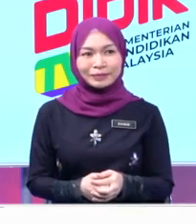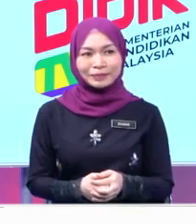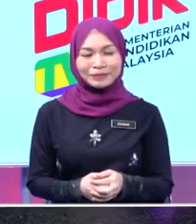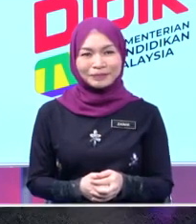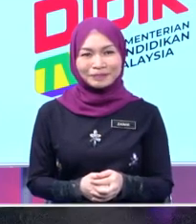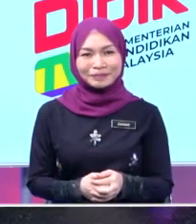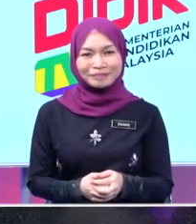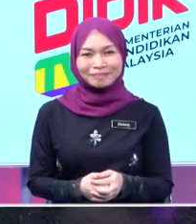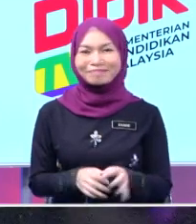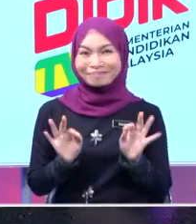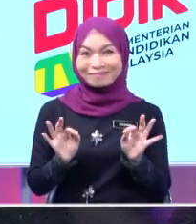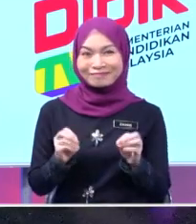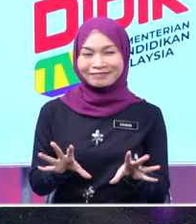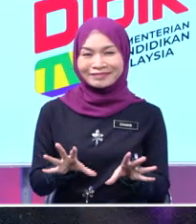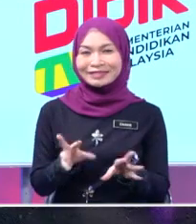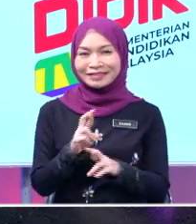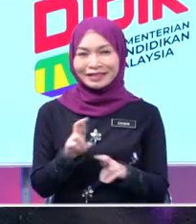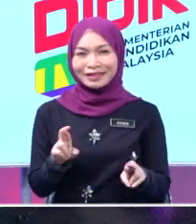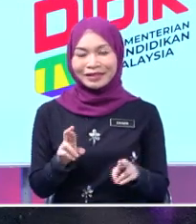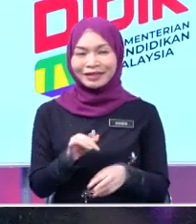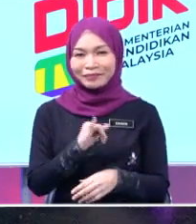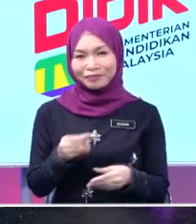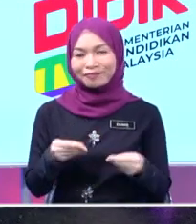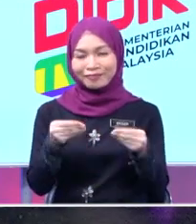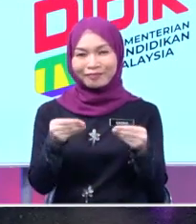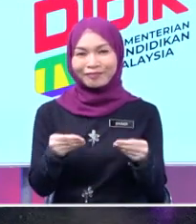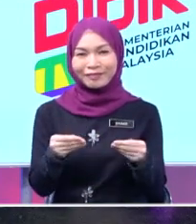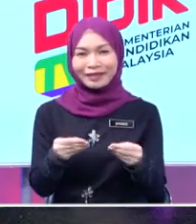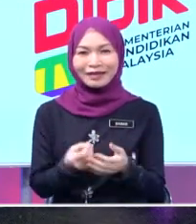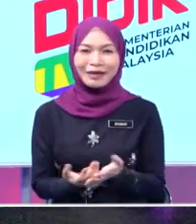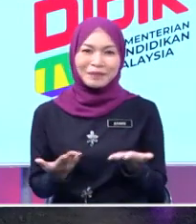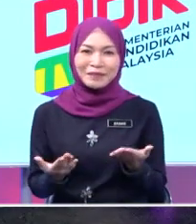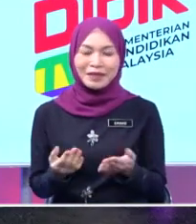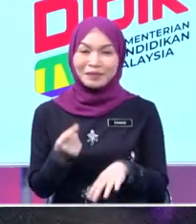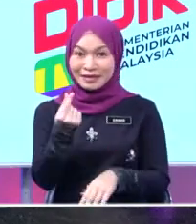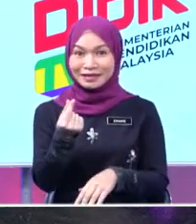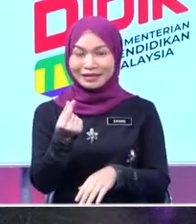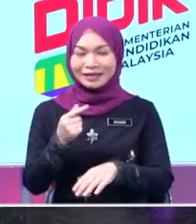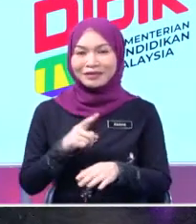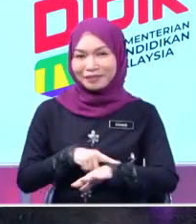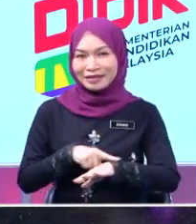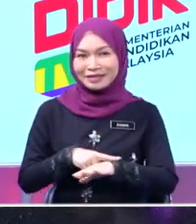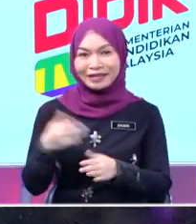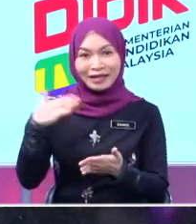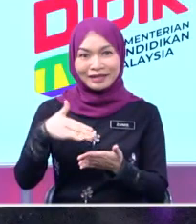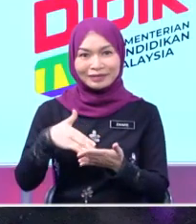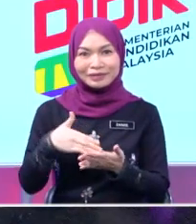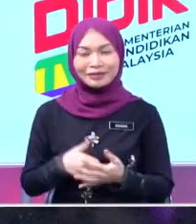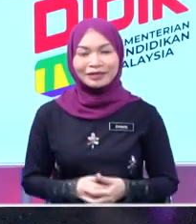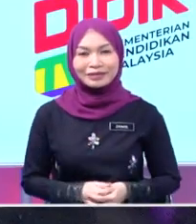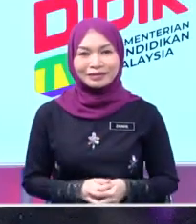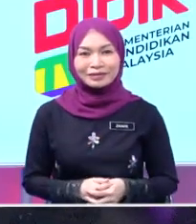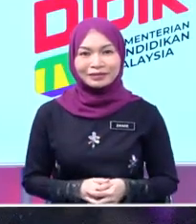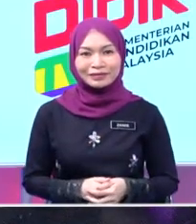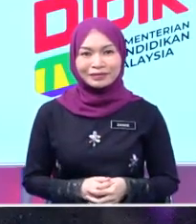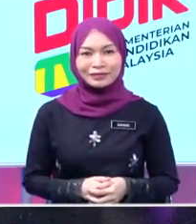another minute or two. All right. Chris, I know you want to help them out, but... Yes, I really want to help them out, teacher. You can. Okay, let's look